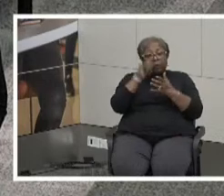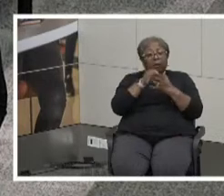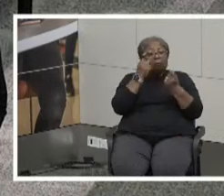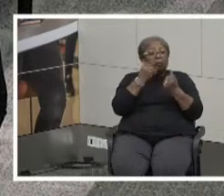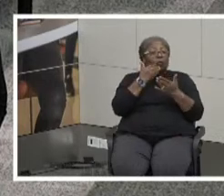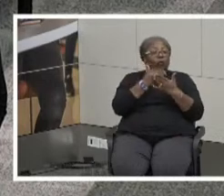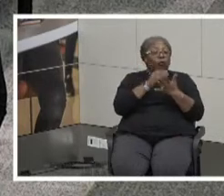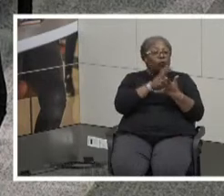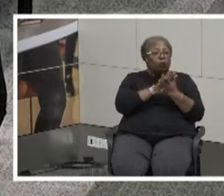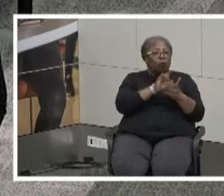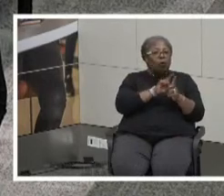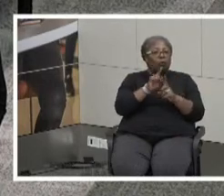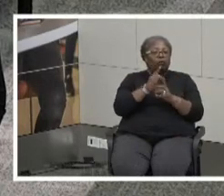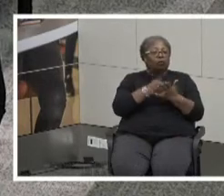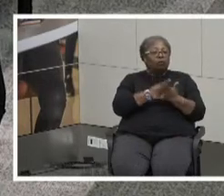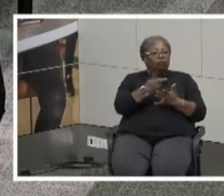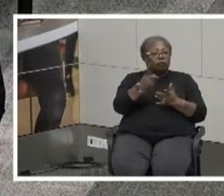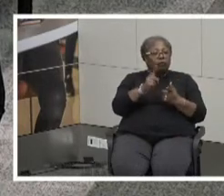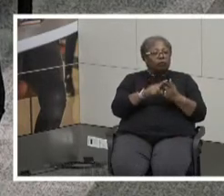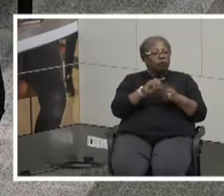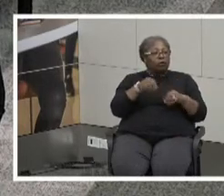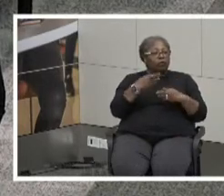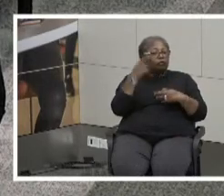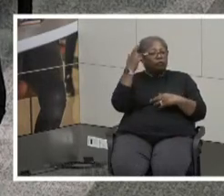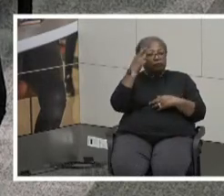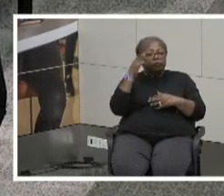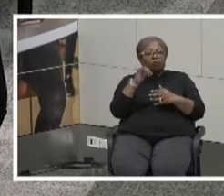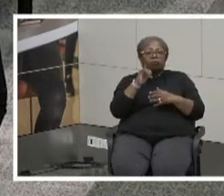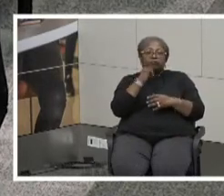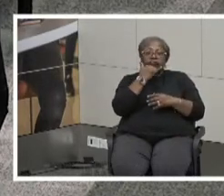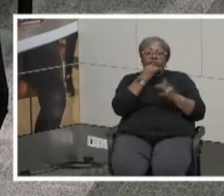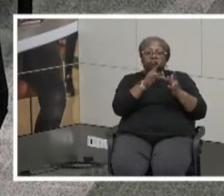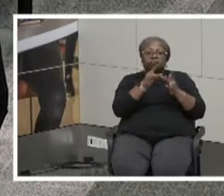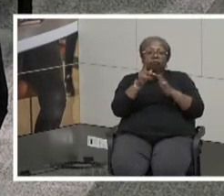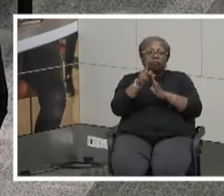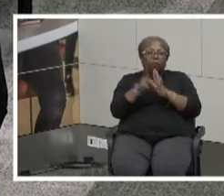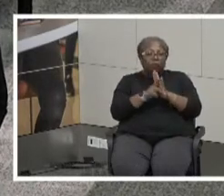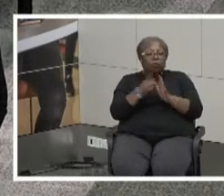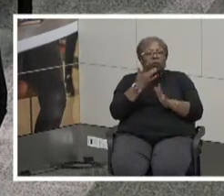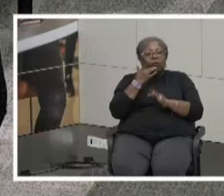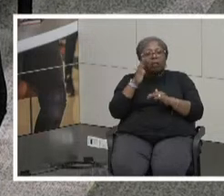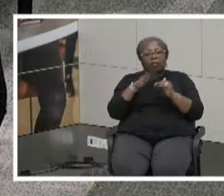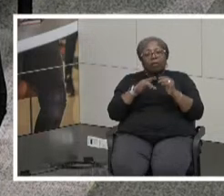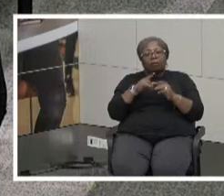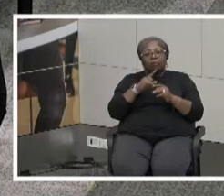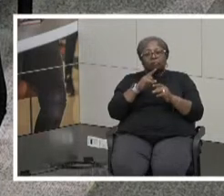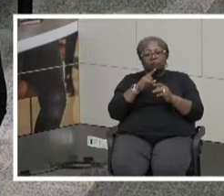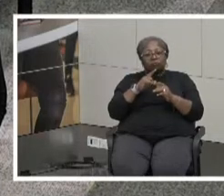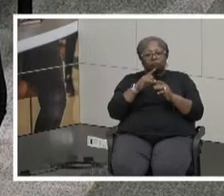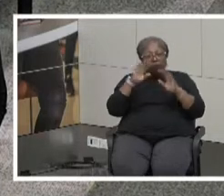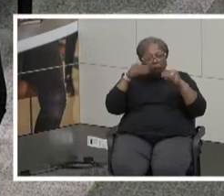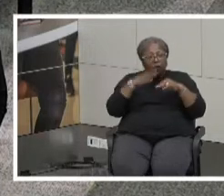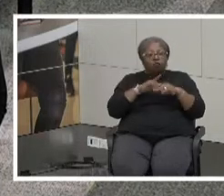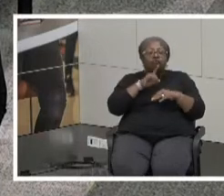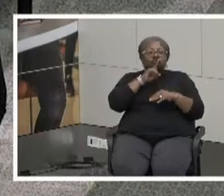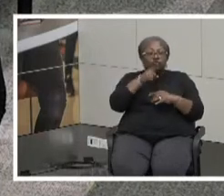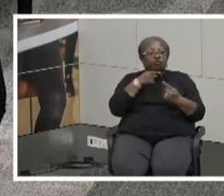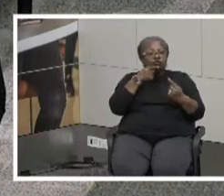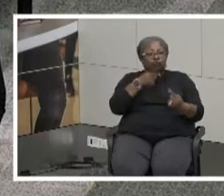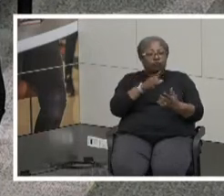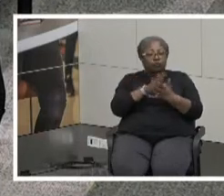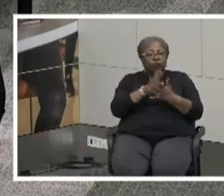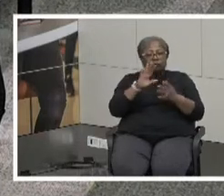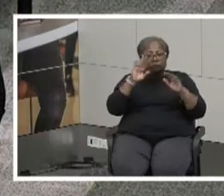good schools are also failing to justify the misguided policies rather than focusing on the truly struggling schools his